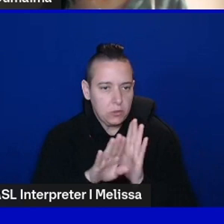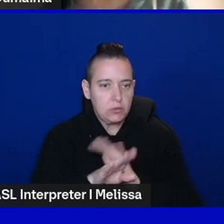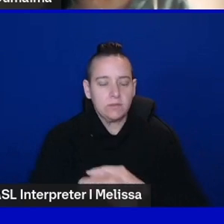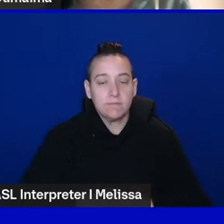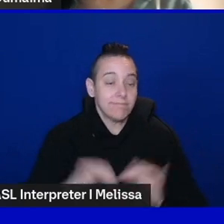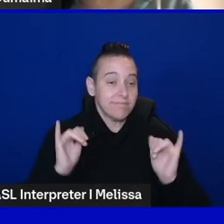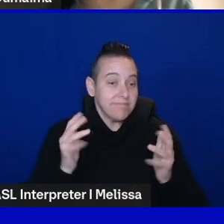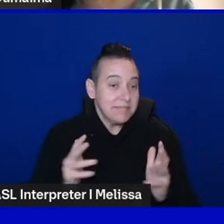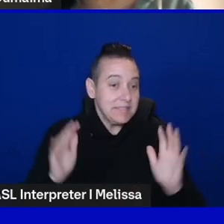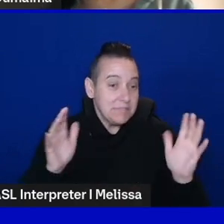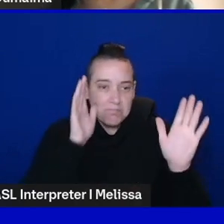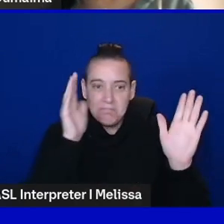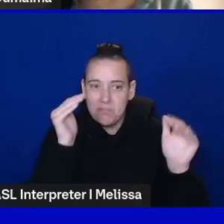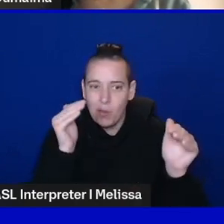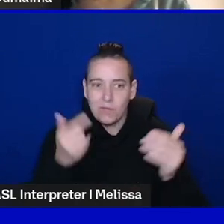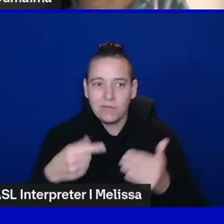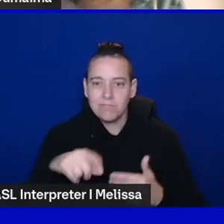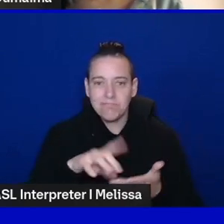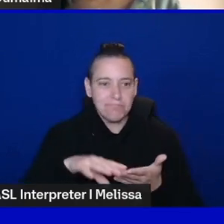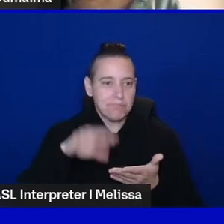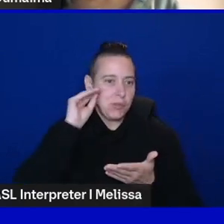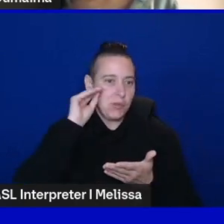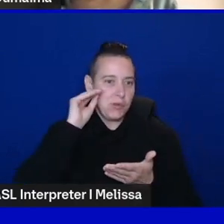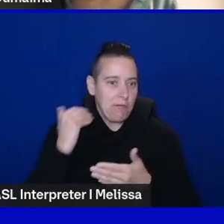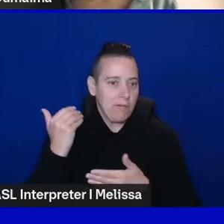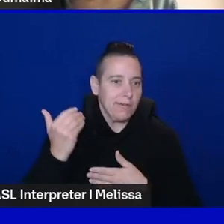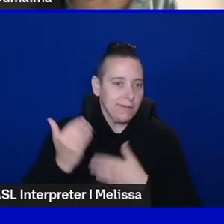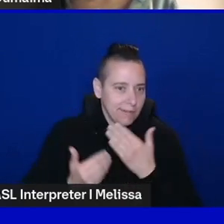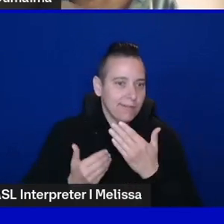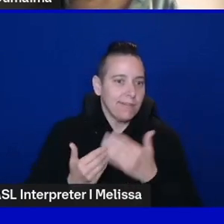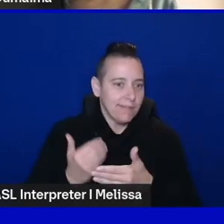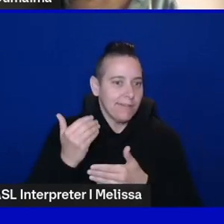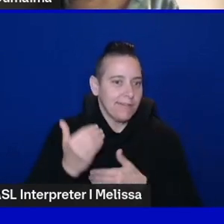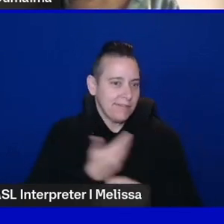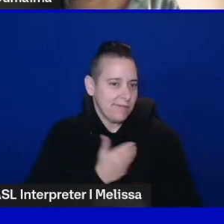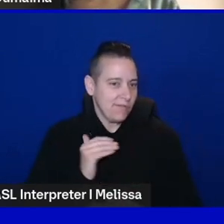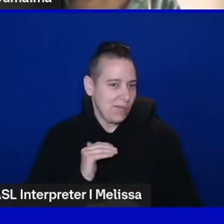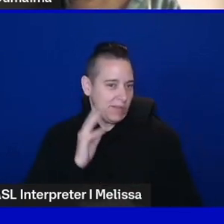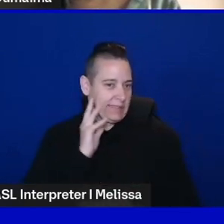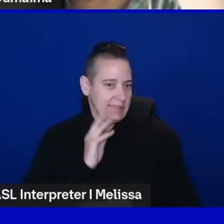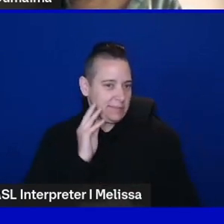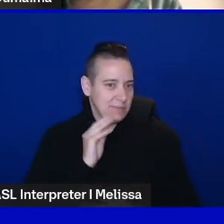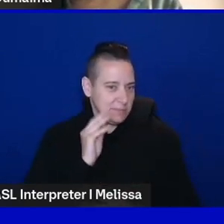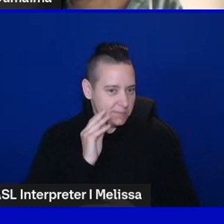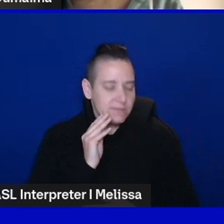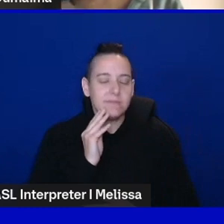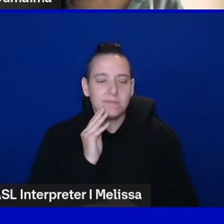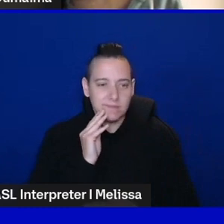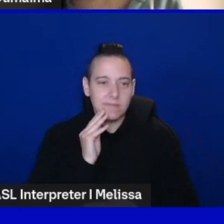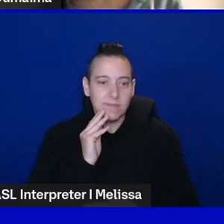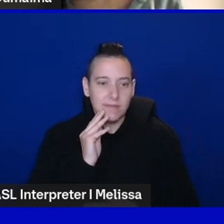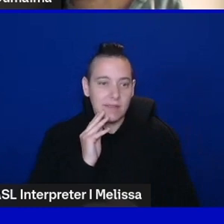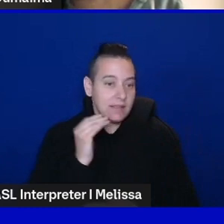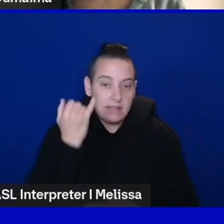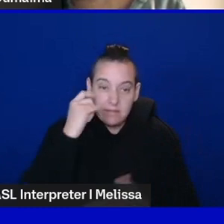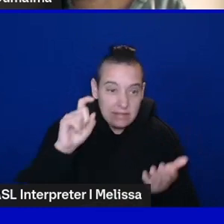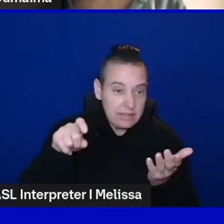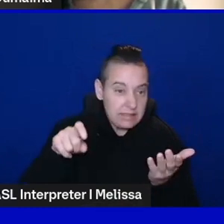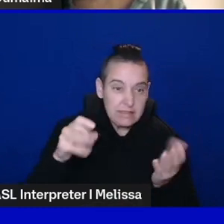So that's it. I hope you learned along the way from our experience. And if